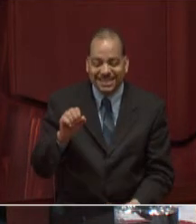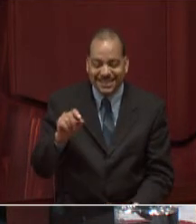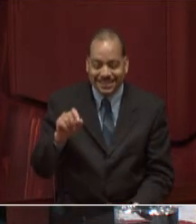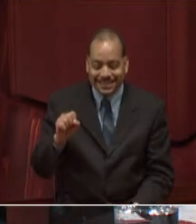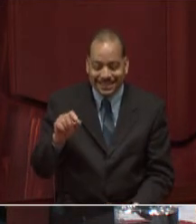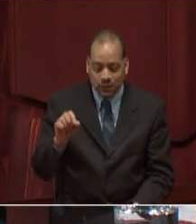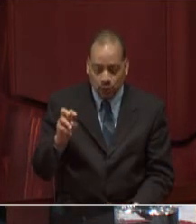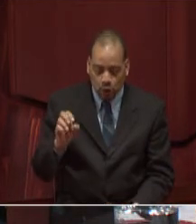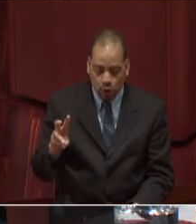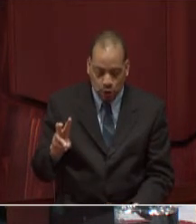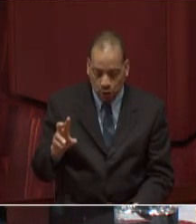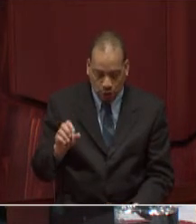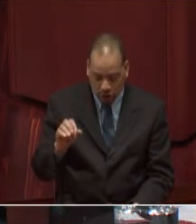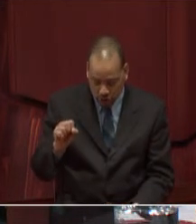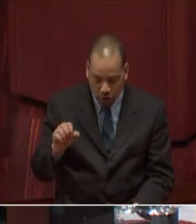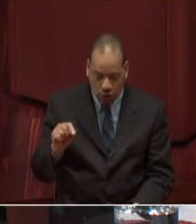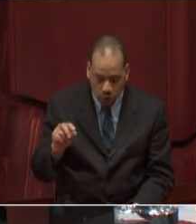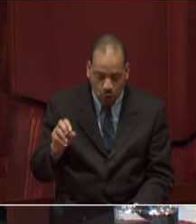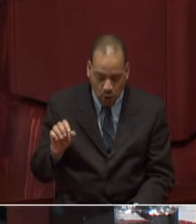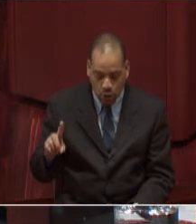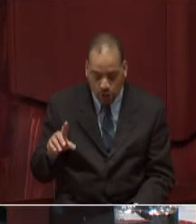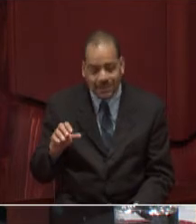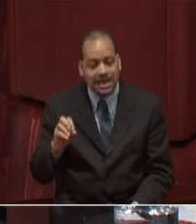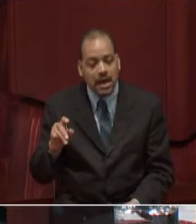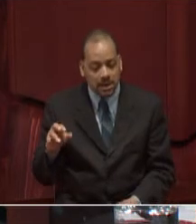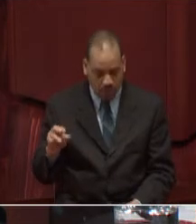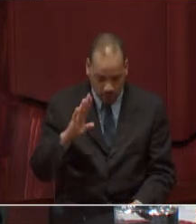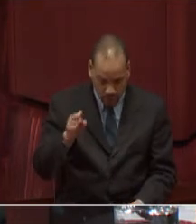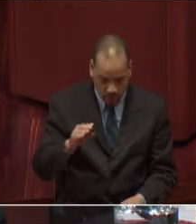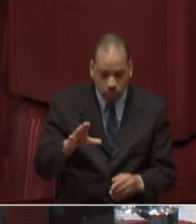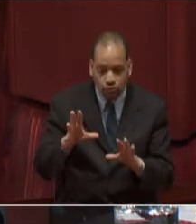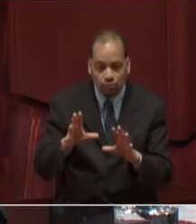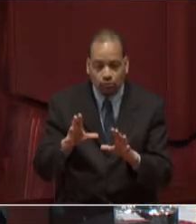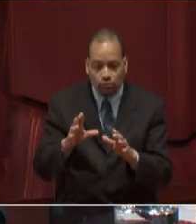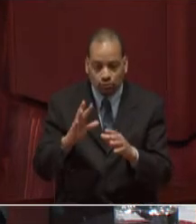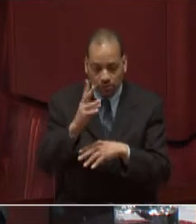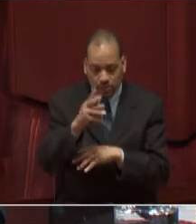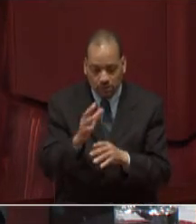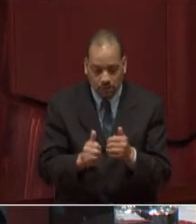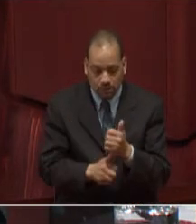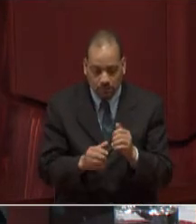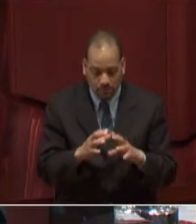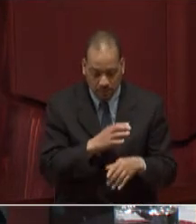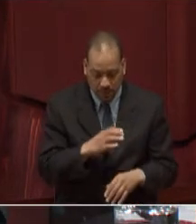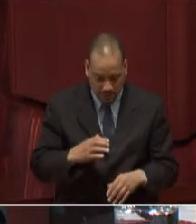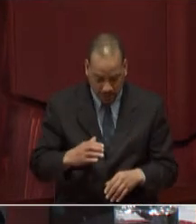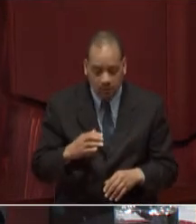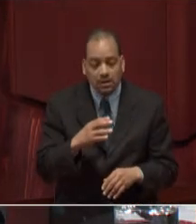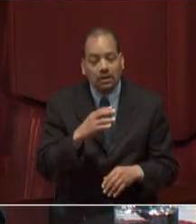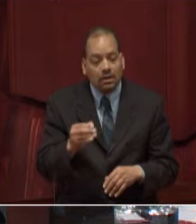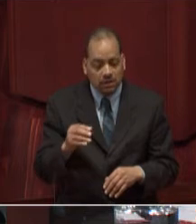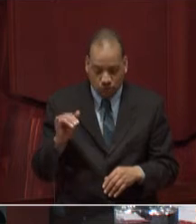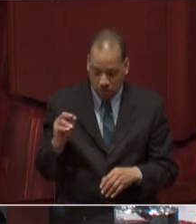on American commitments abroad. And I happened to read it, and John and I discussed it, and